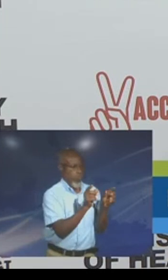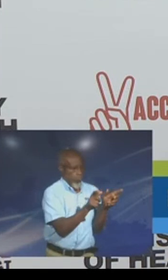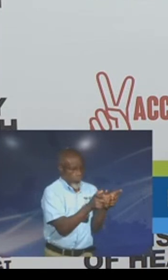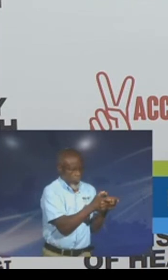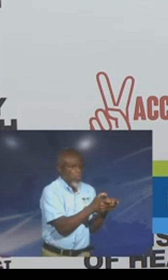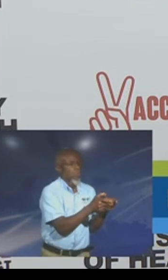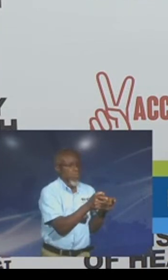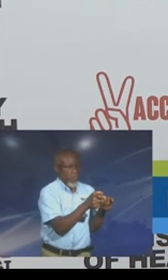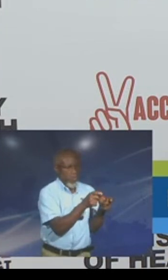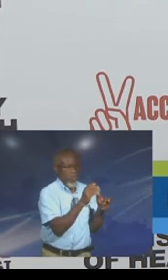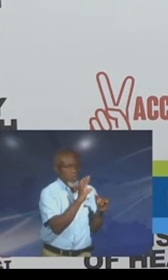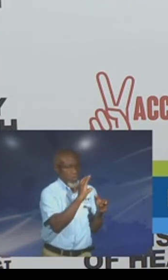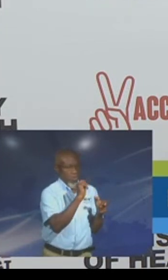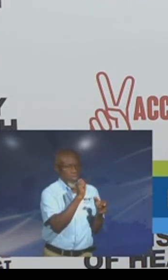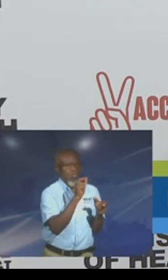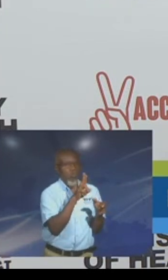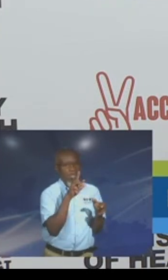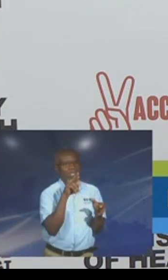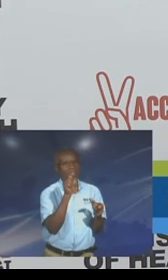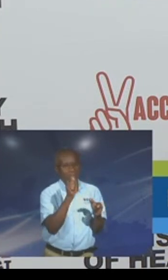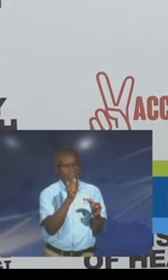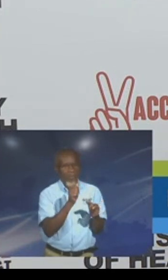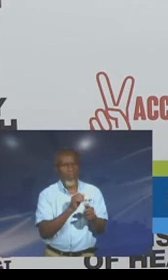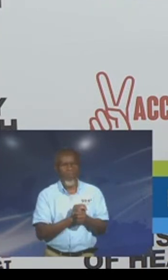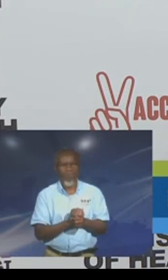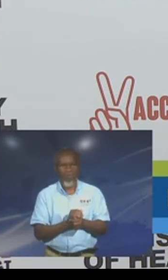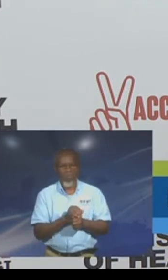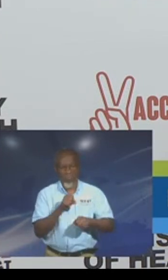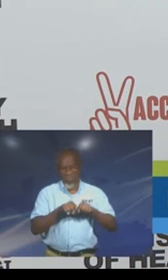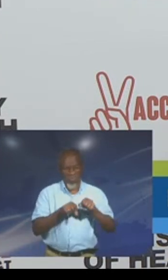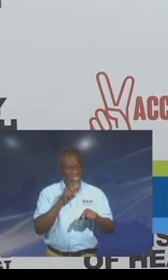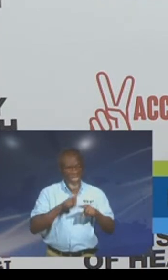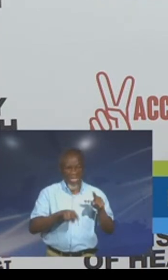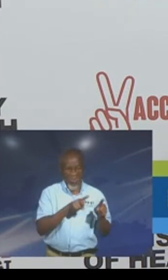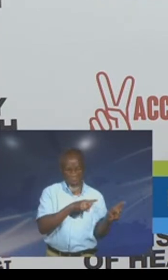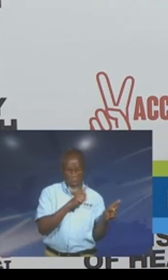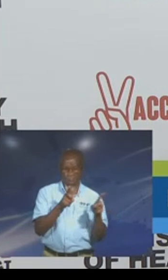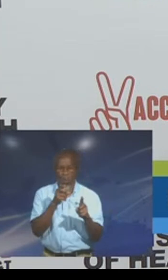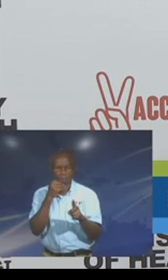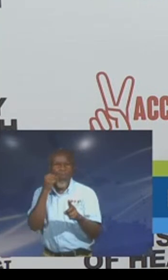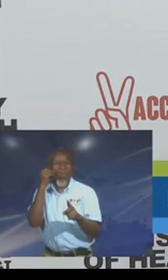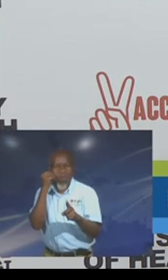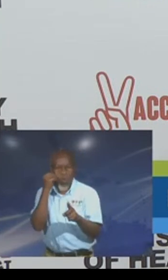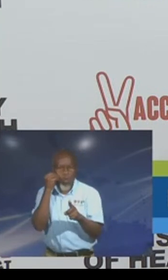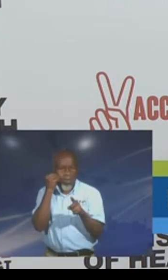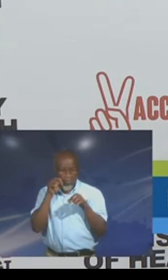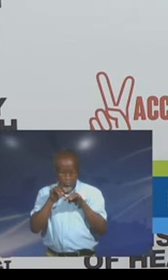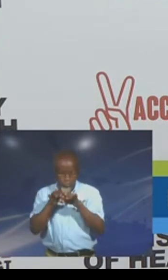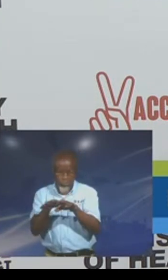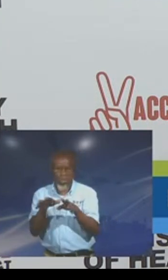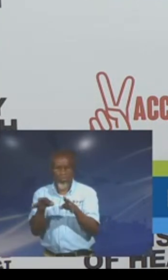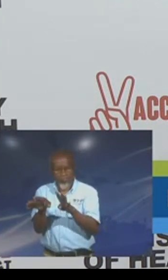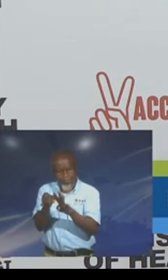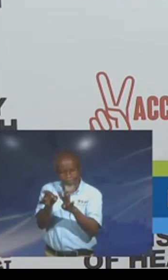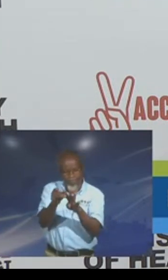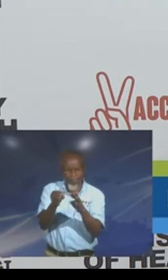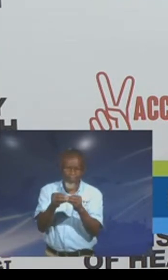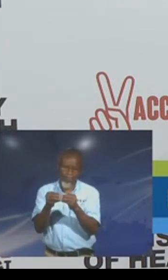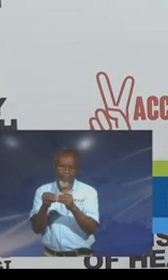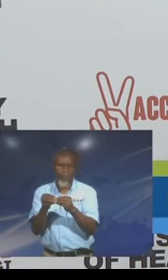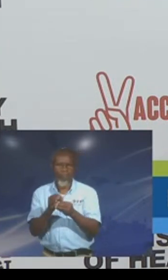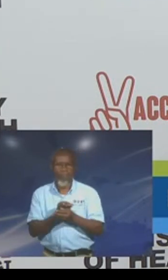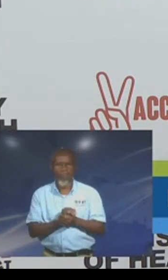bringing that disease into the population or even into the households. So if it is already a person presenting to one of the facilities